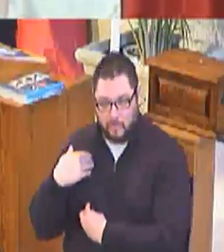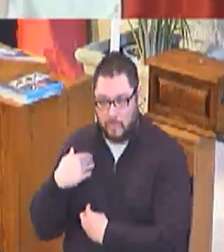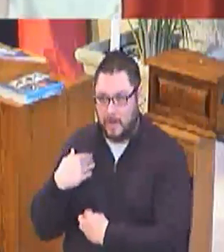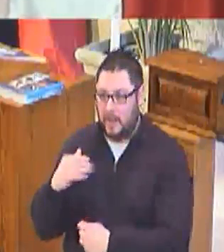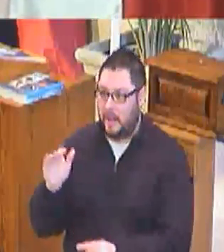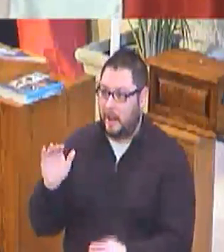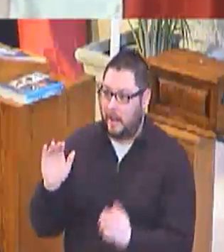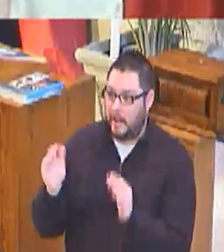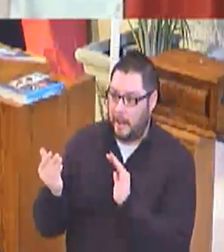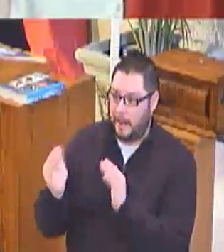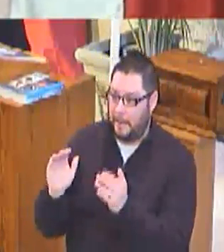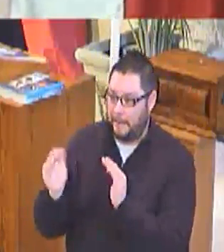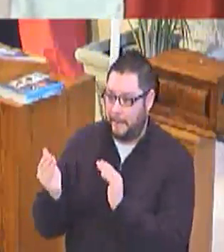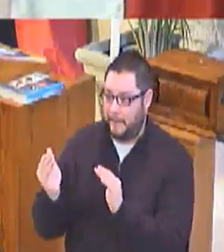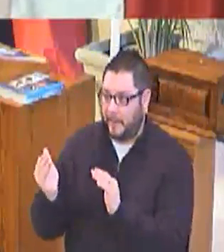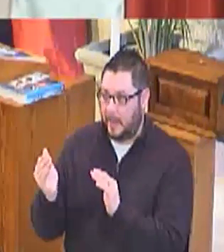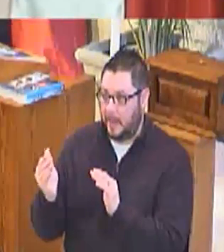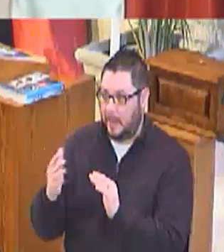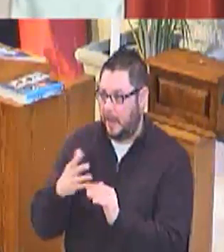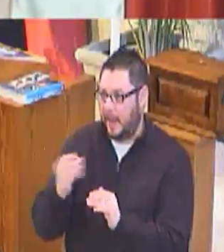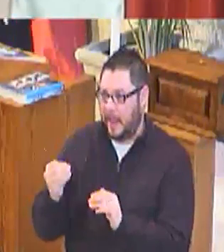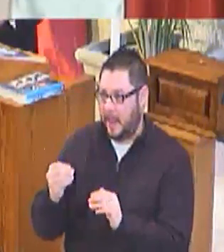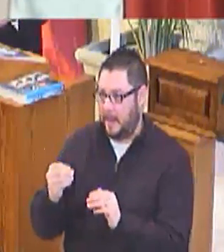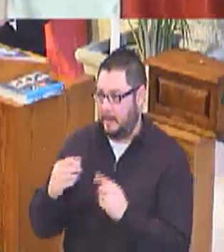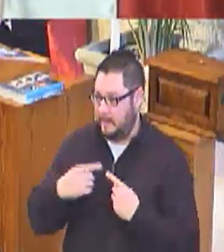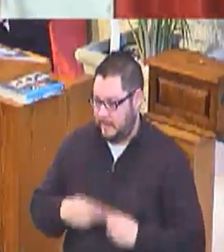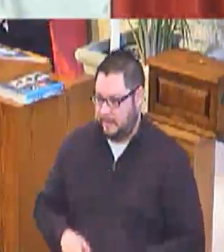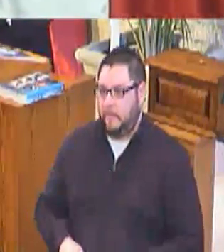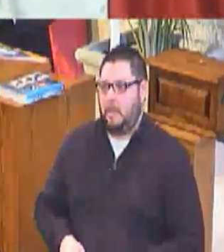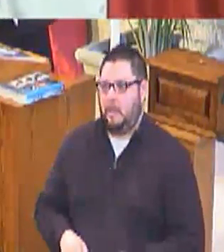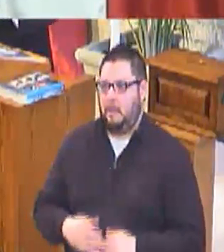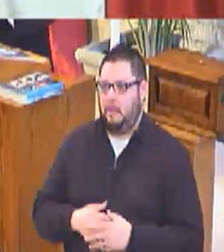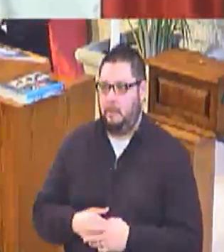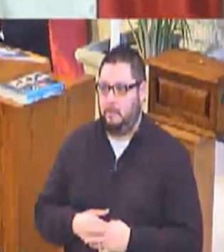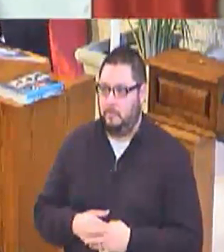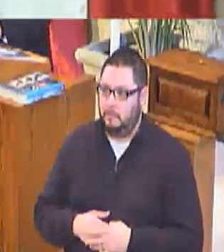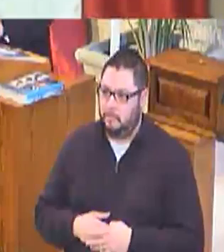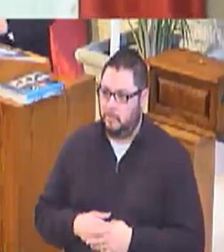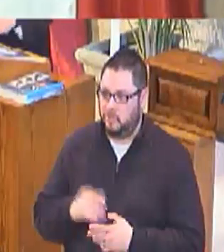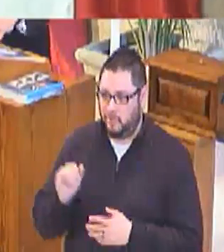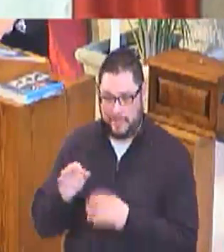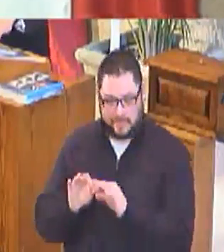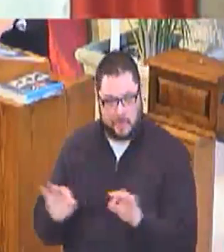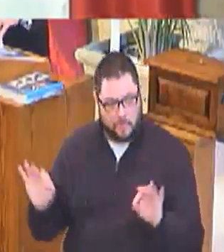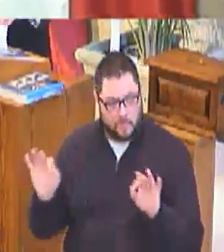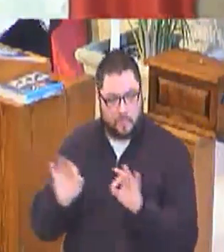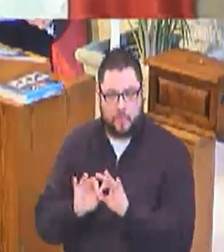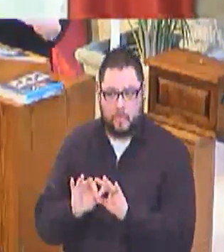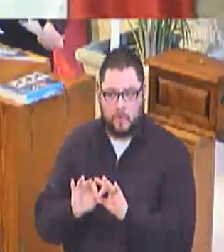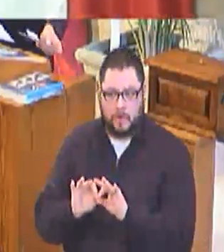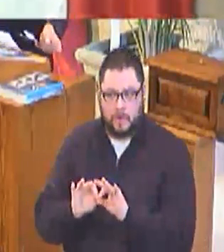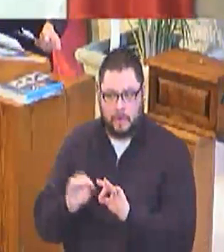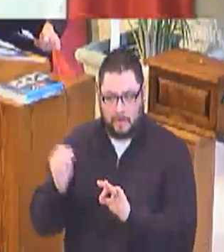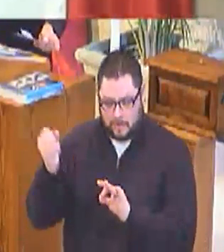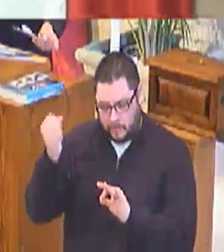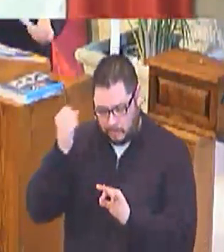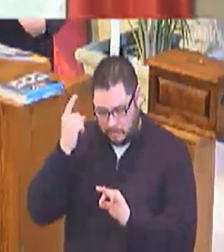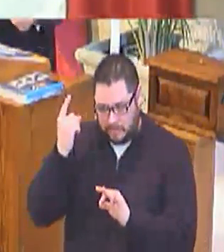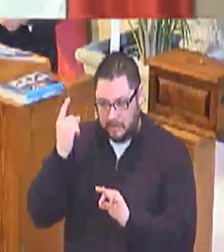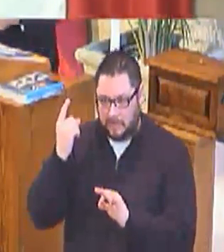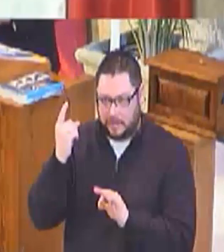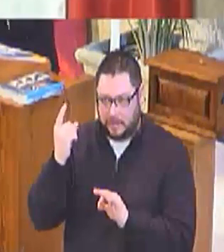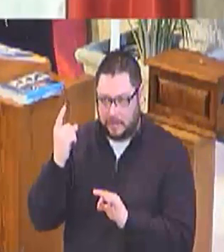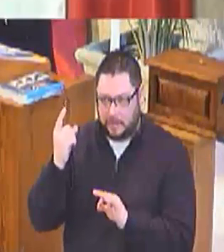compare and despair in our life? So it's important for us, my friends, to realize and